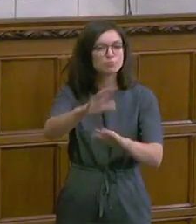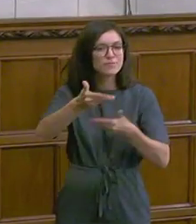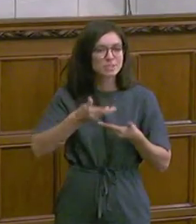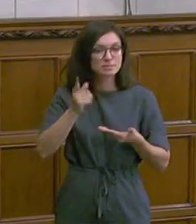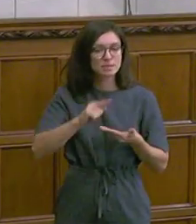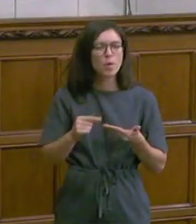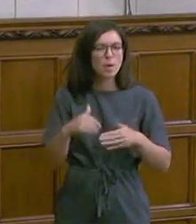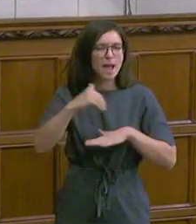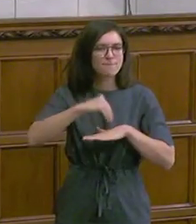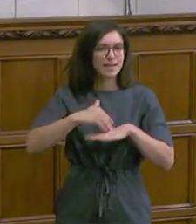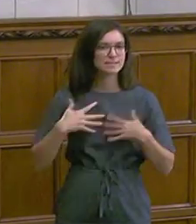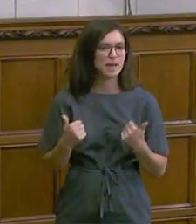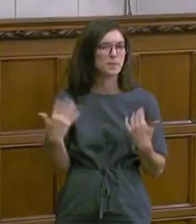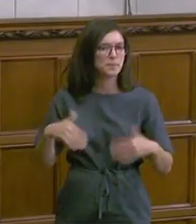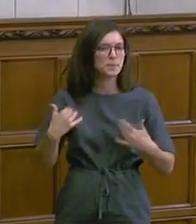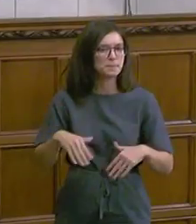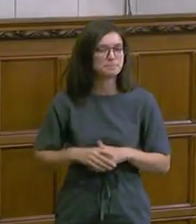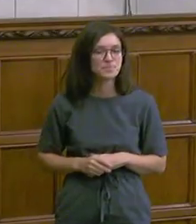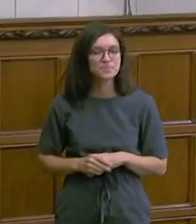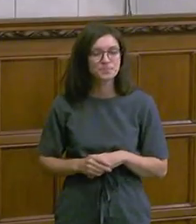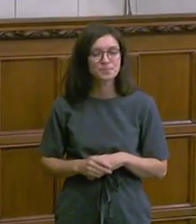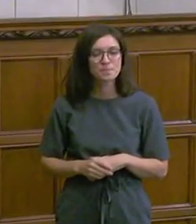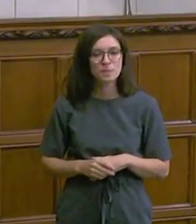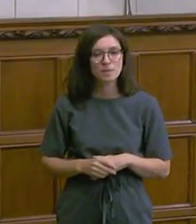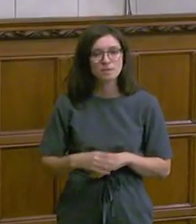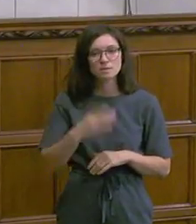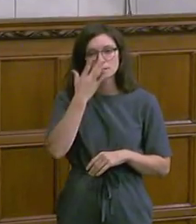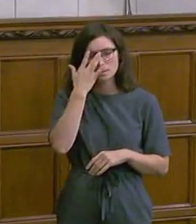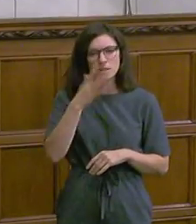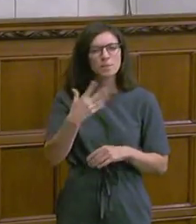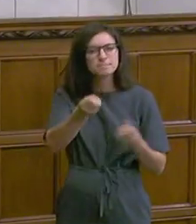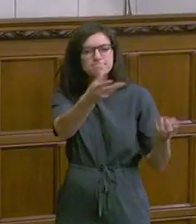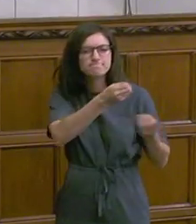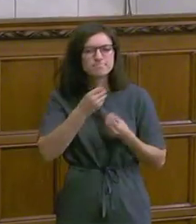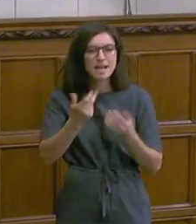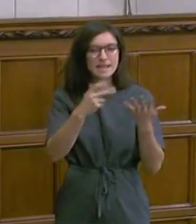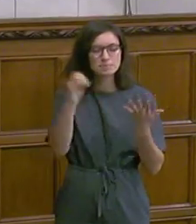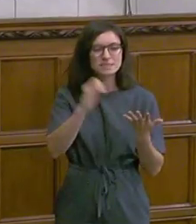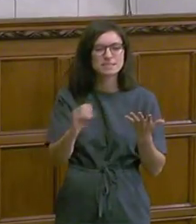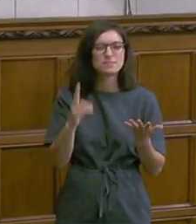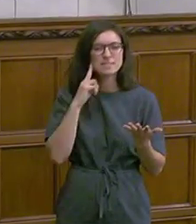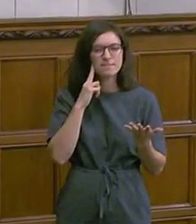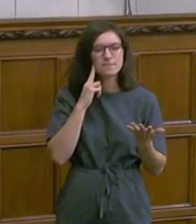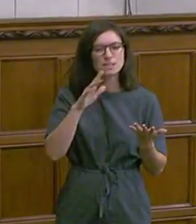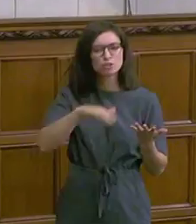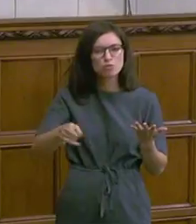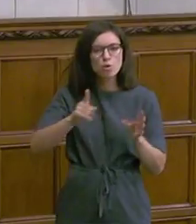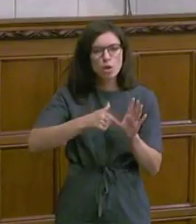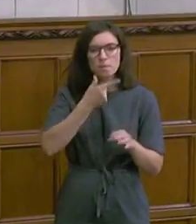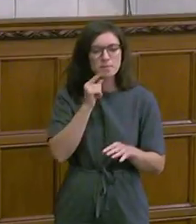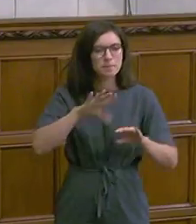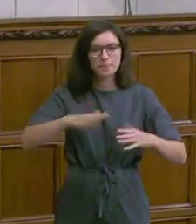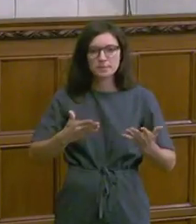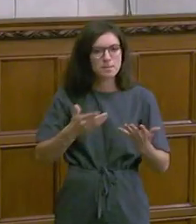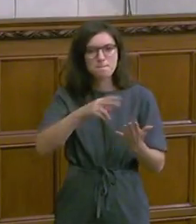factor. As we've heard, 80% of deaf children and young people are not on AHC plans.